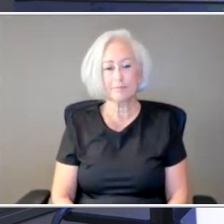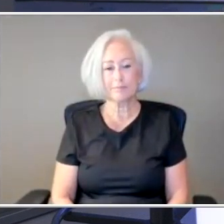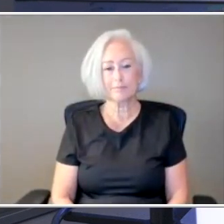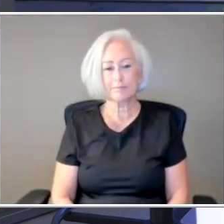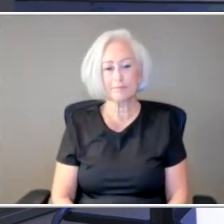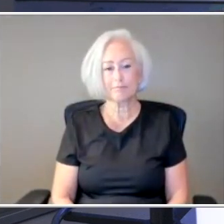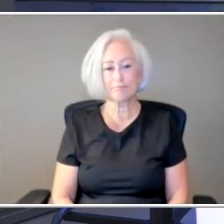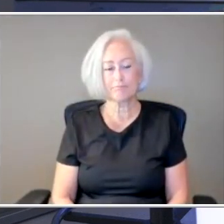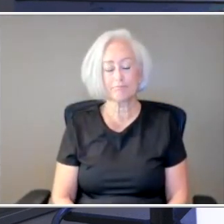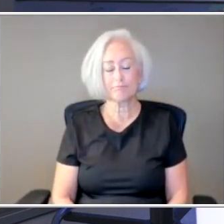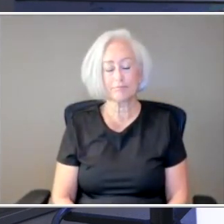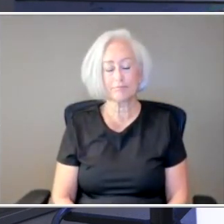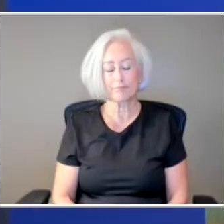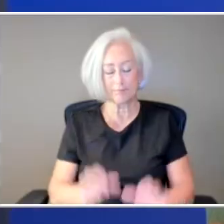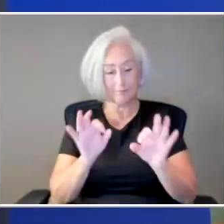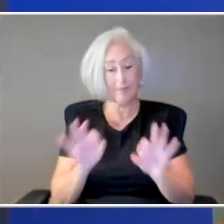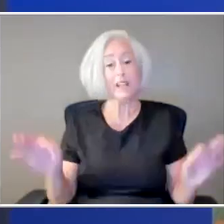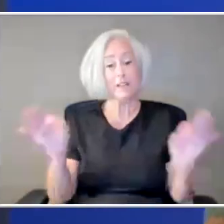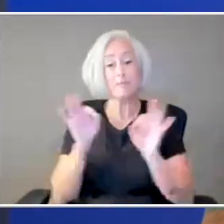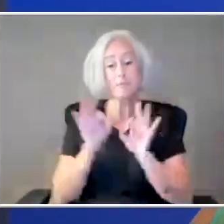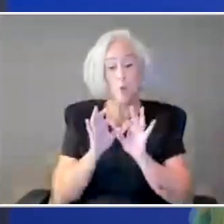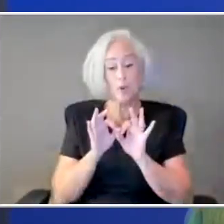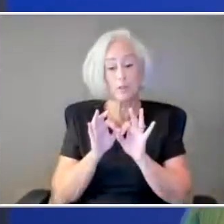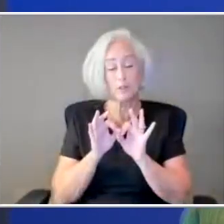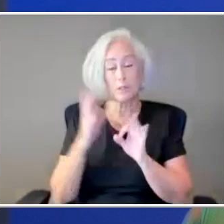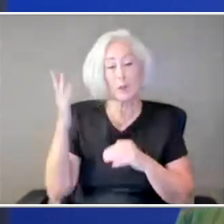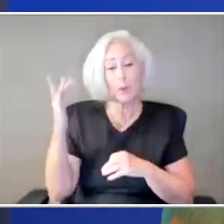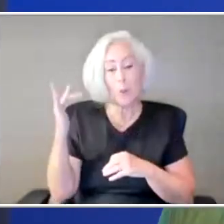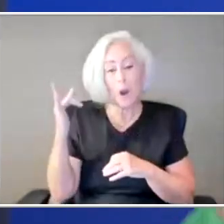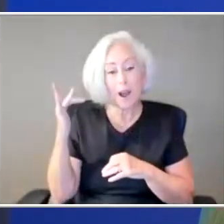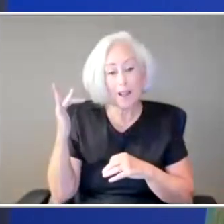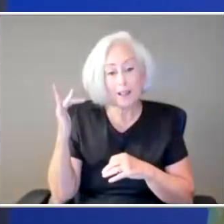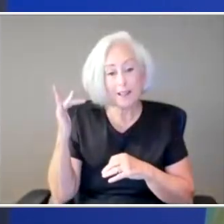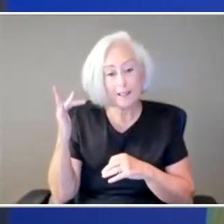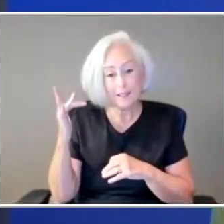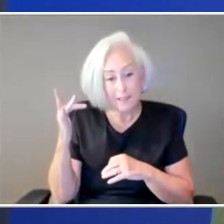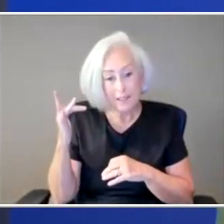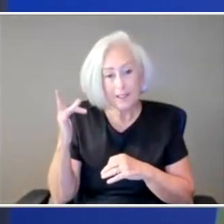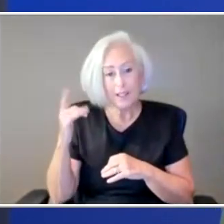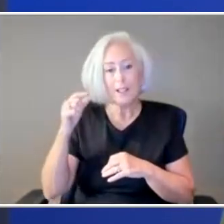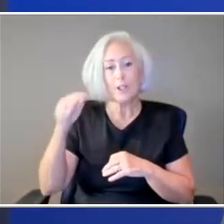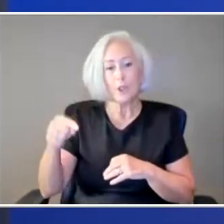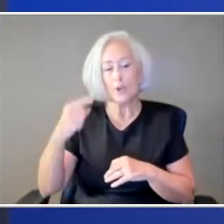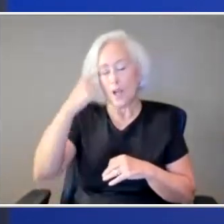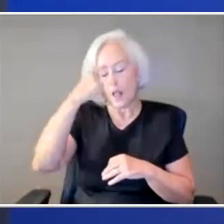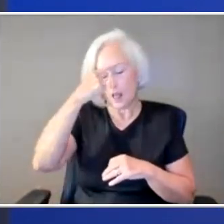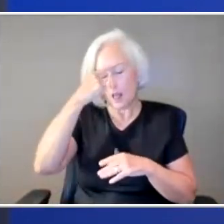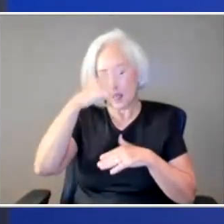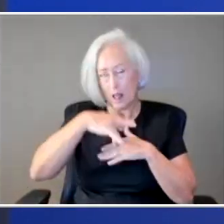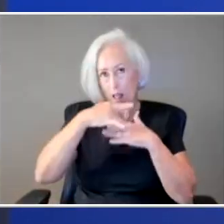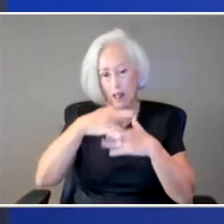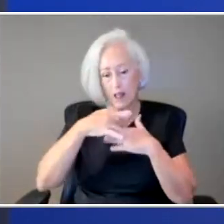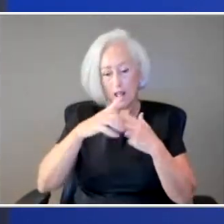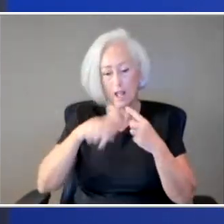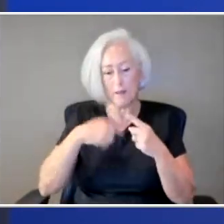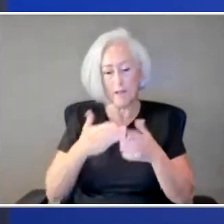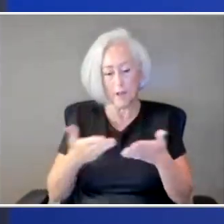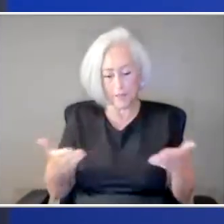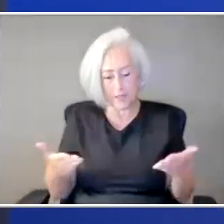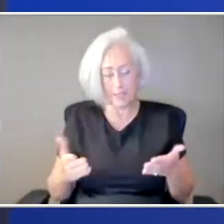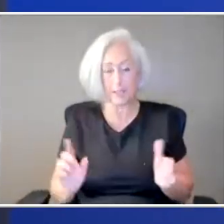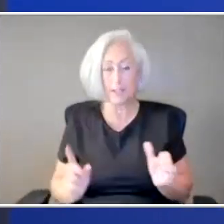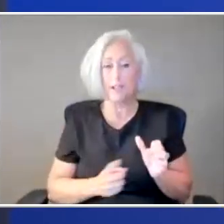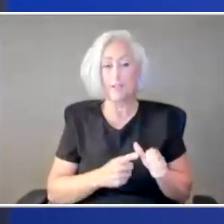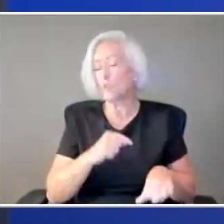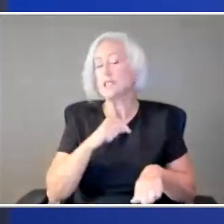important because you can kind of get into your head, even the first time I was worried about, and there's nothing